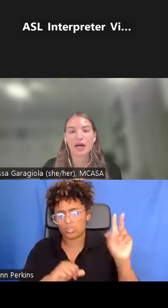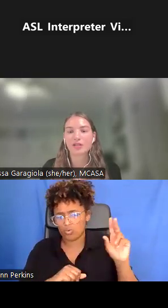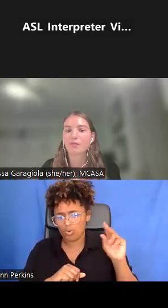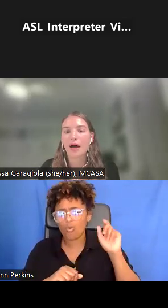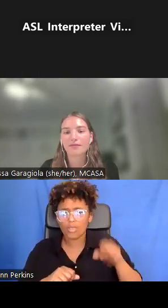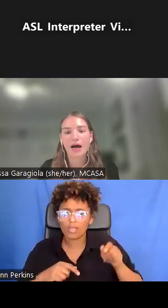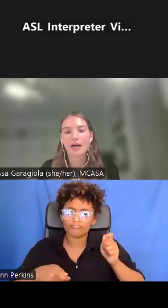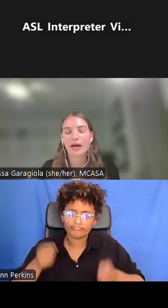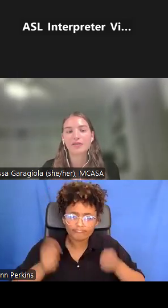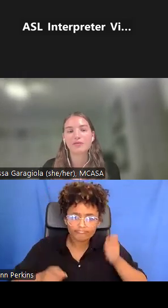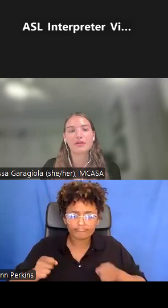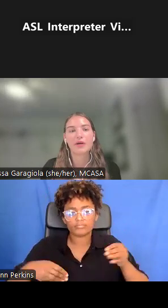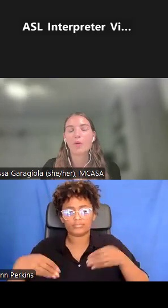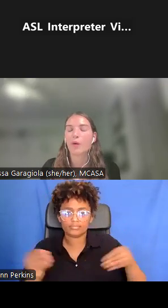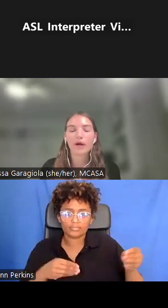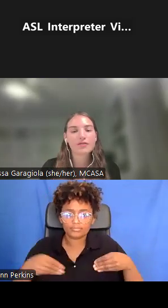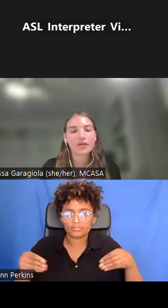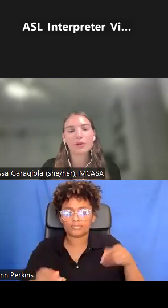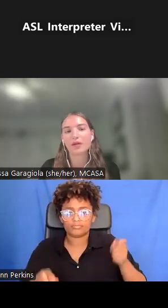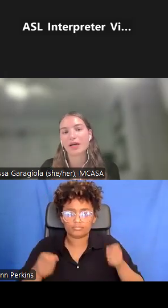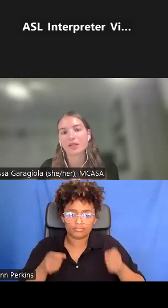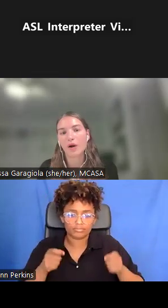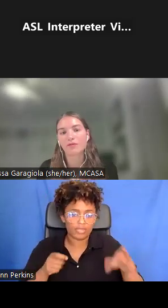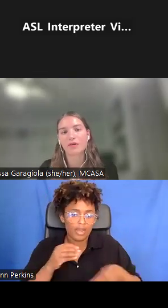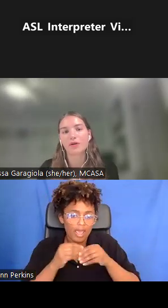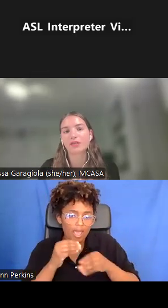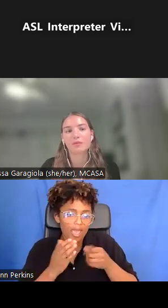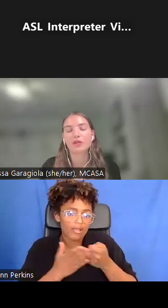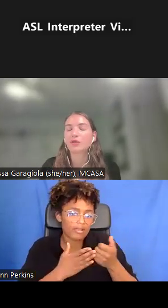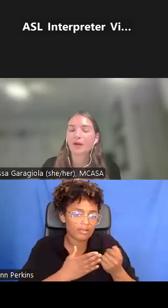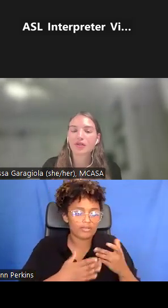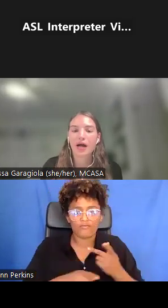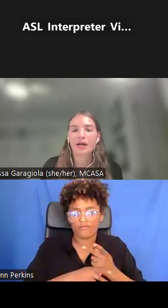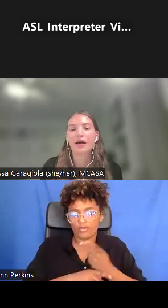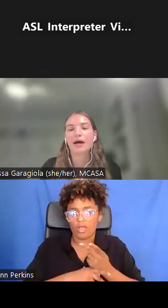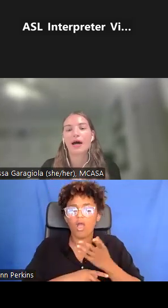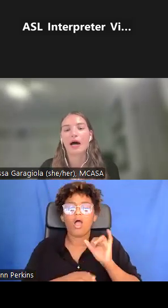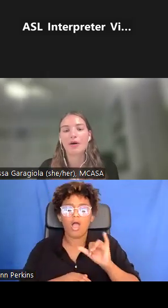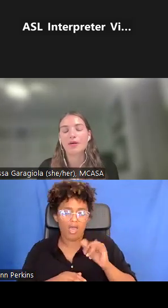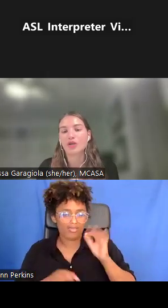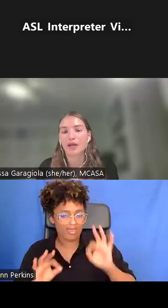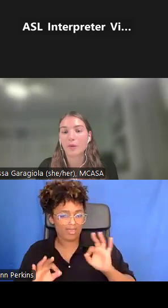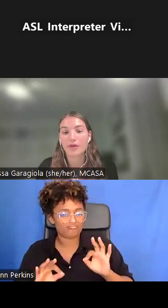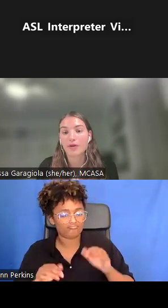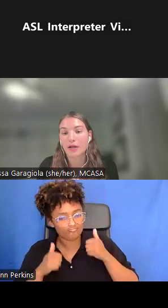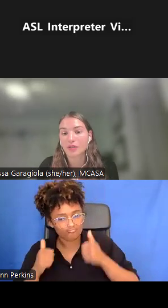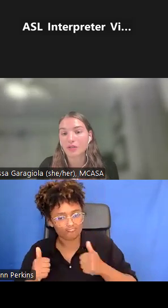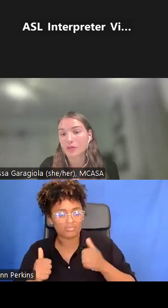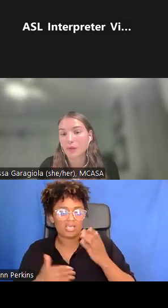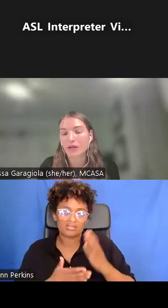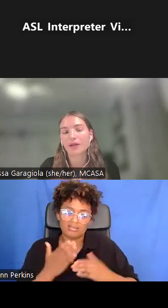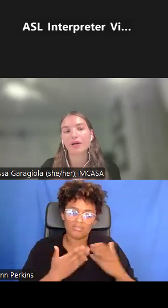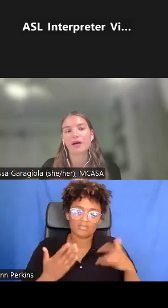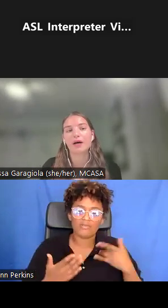you can adjust or modify as you figure out what works for you, what doesn't work for you, something new you want to try, and then tracking whether you're